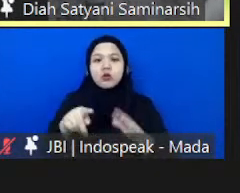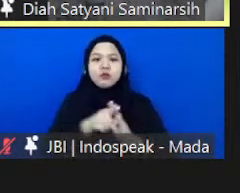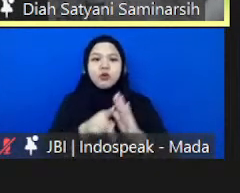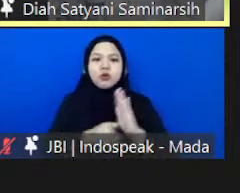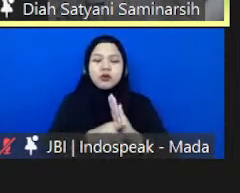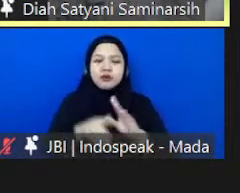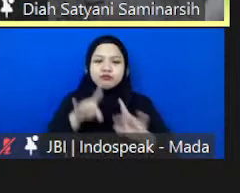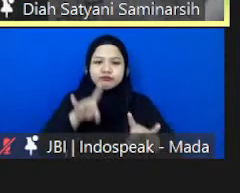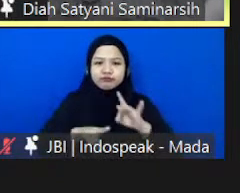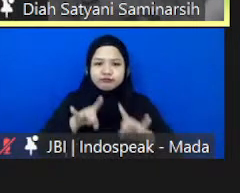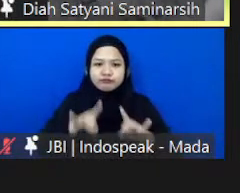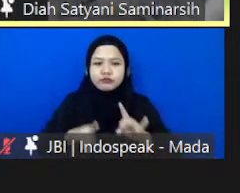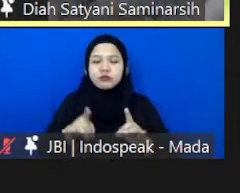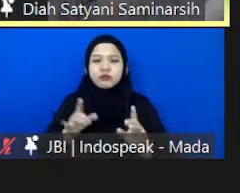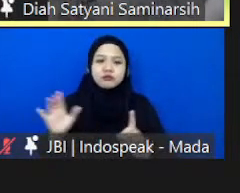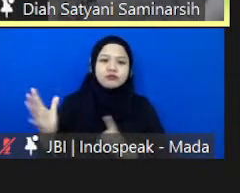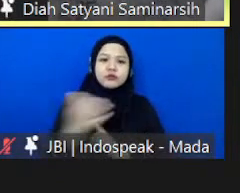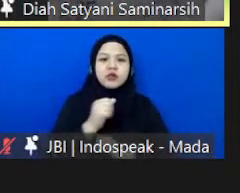reach out to